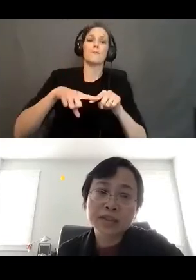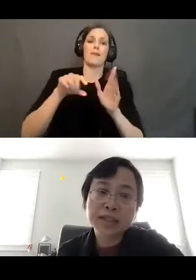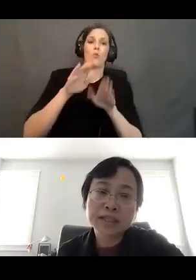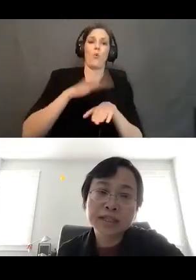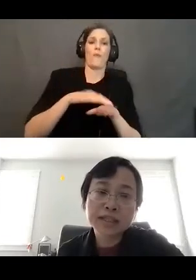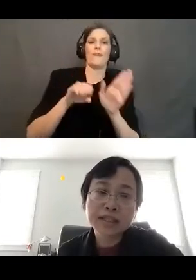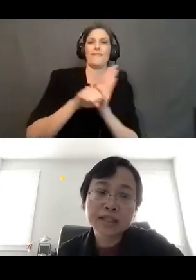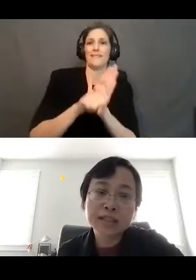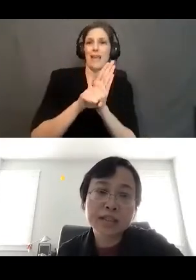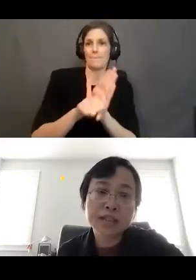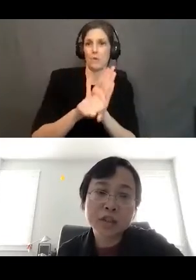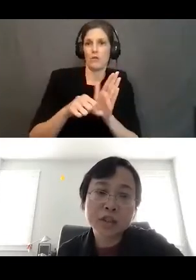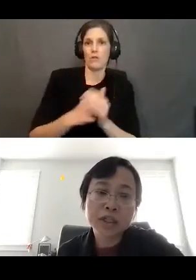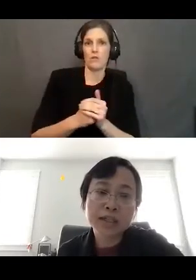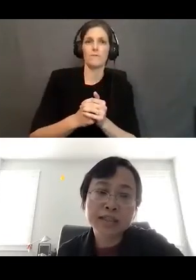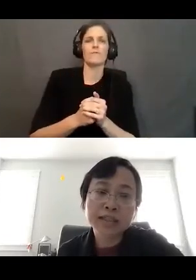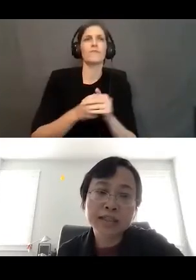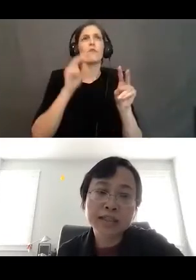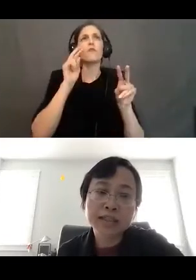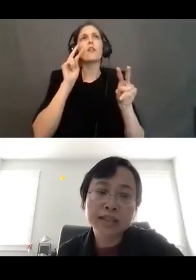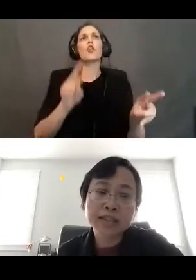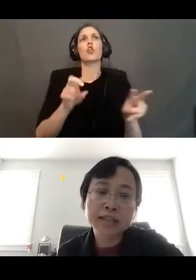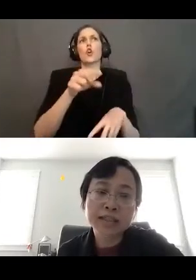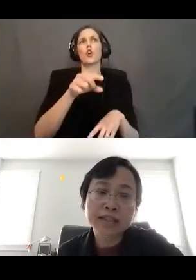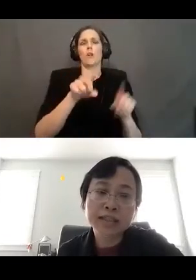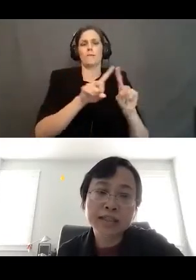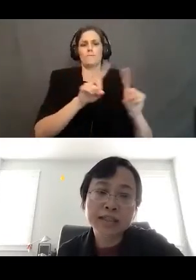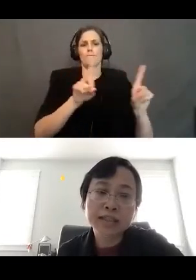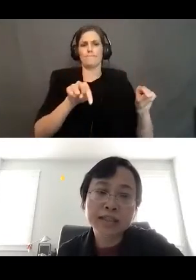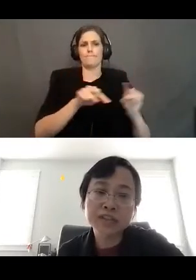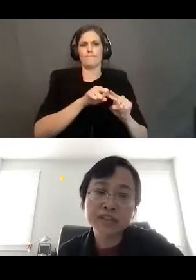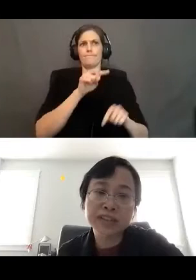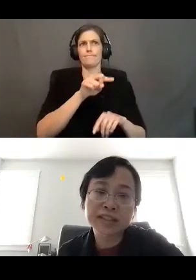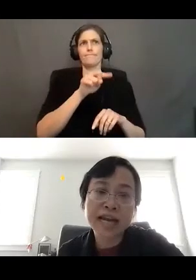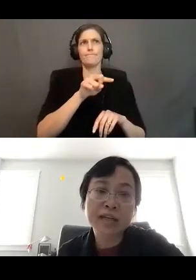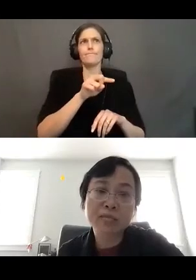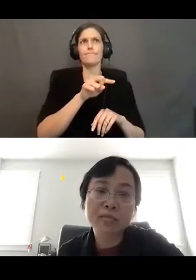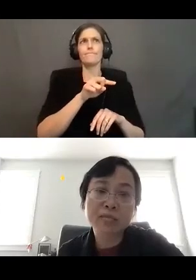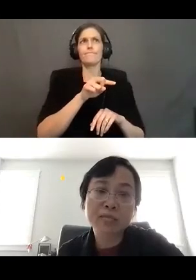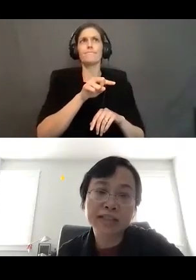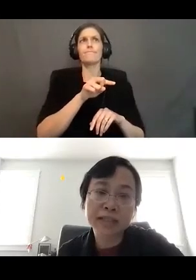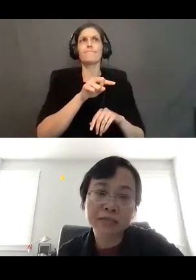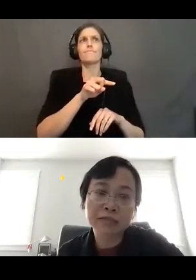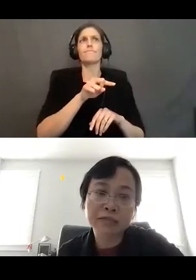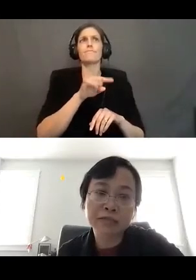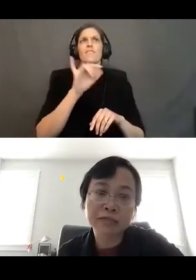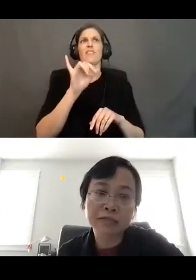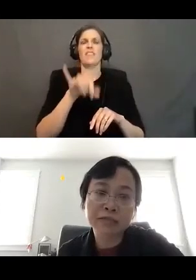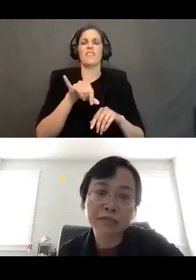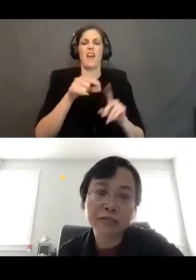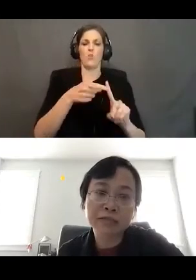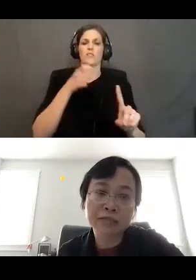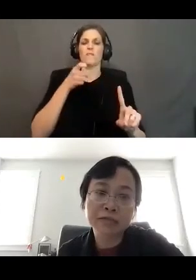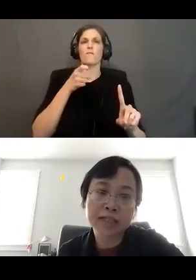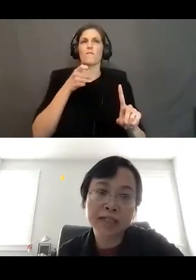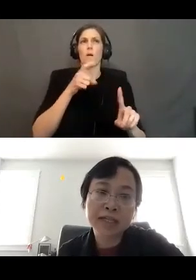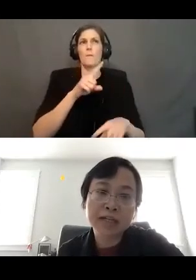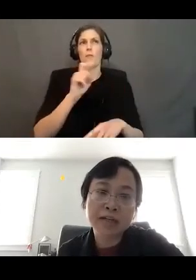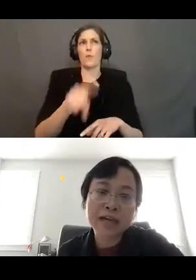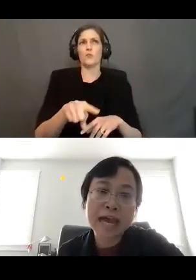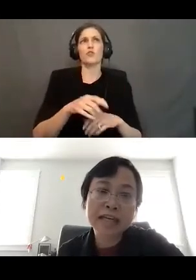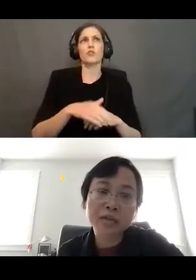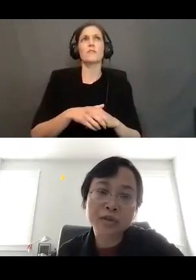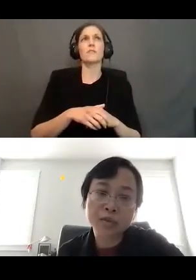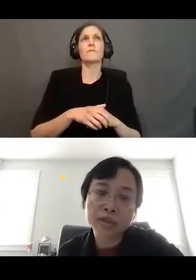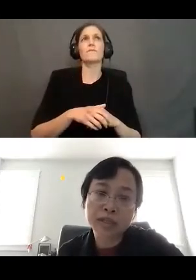So take a look at this item again that we were looking at previously. This item was actually taken from that questionnaire